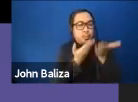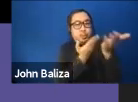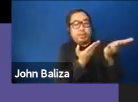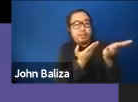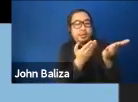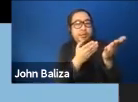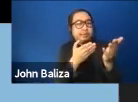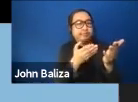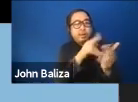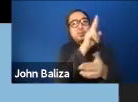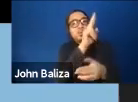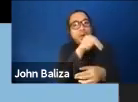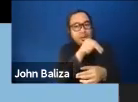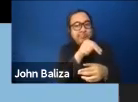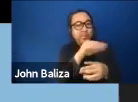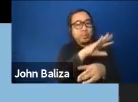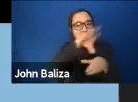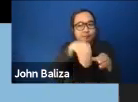UN.